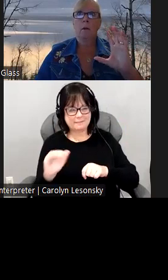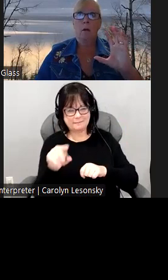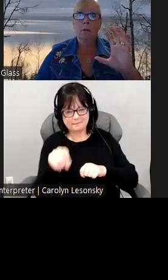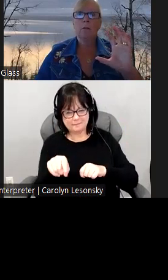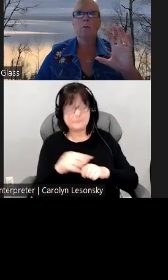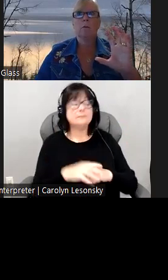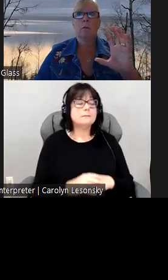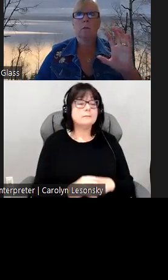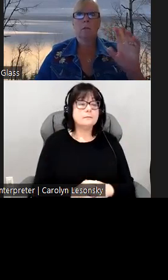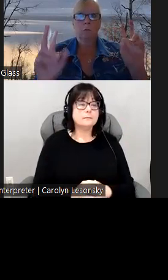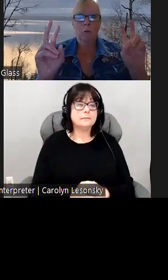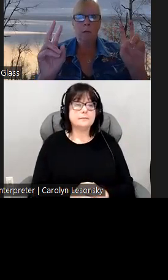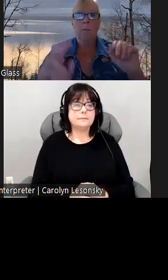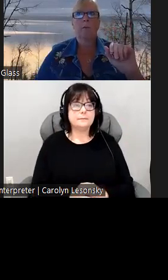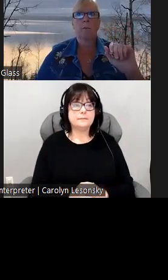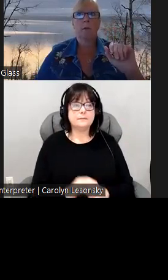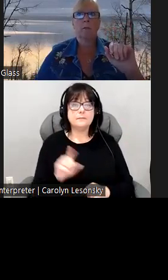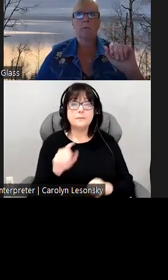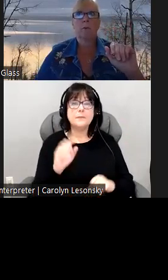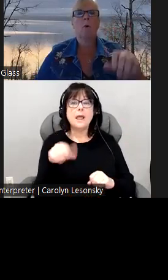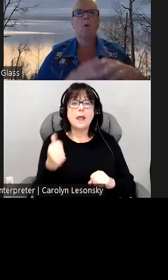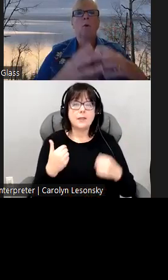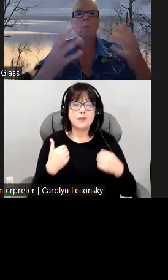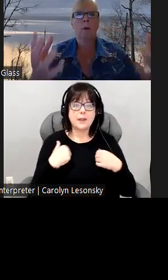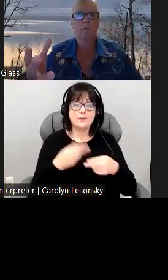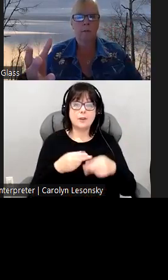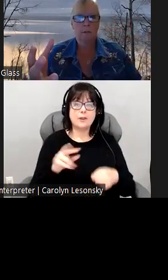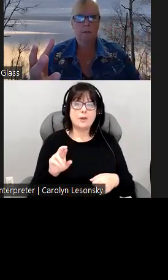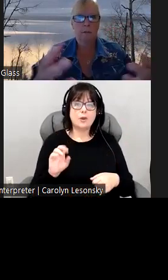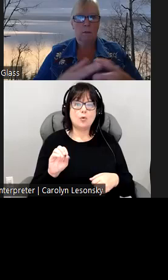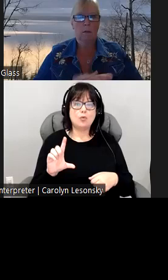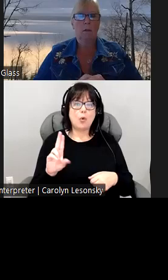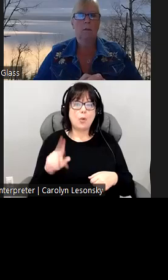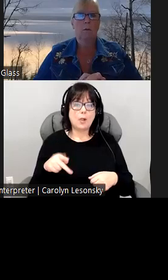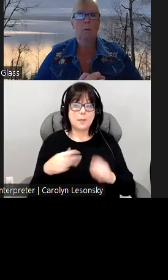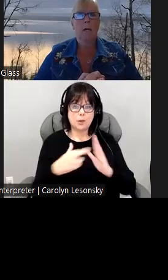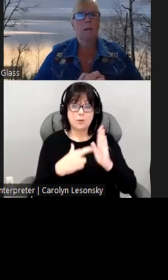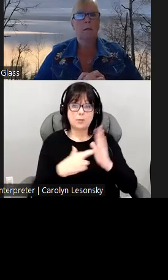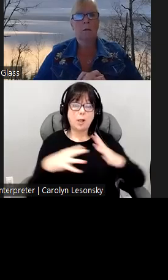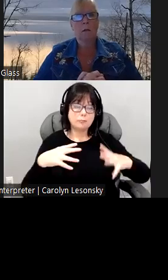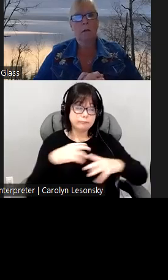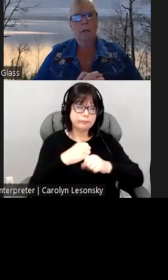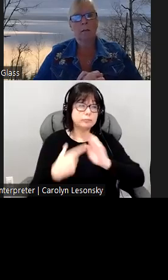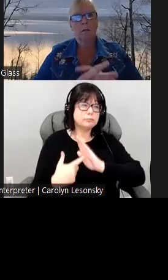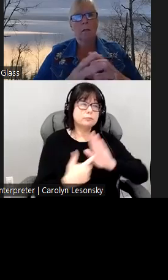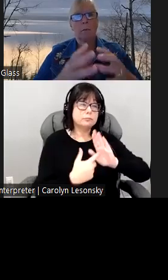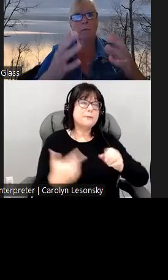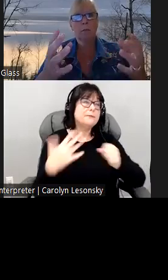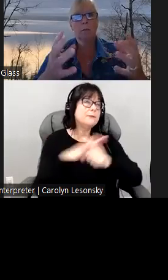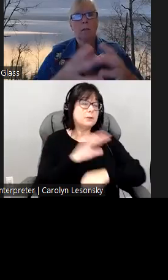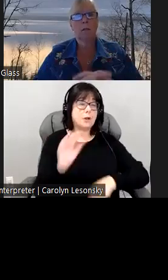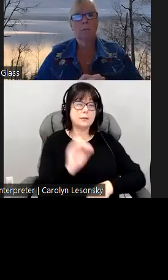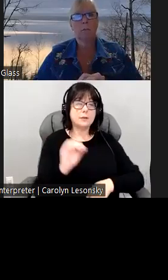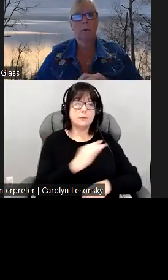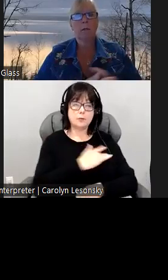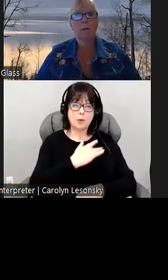There are also these roll-up reports for the whole province, so that you could look at a